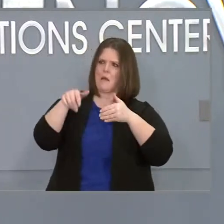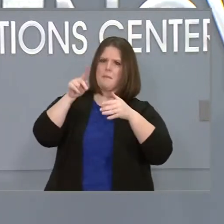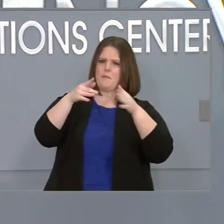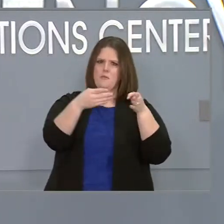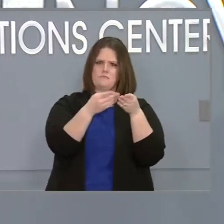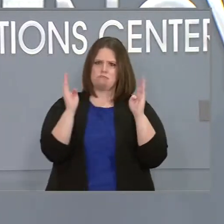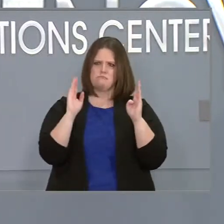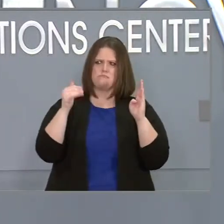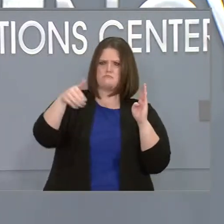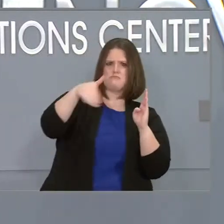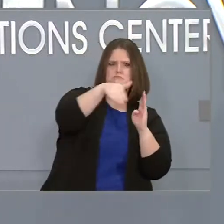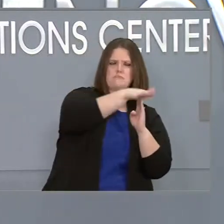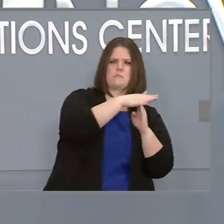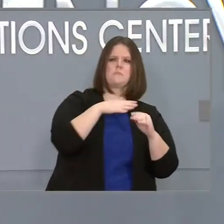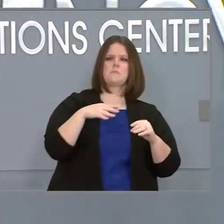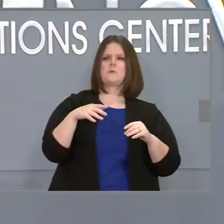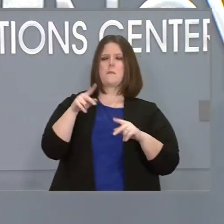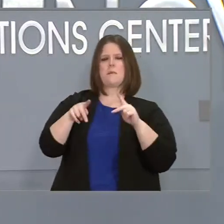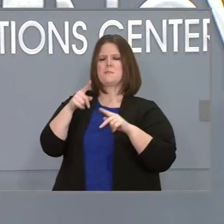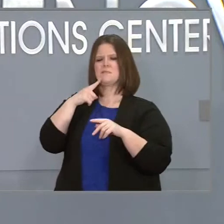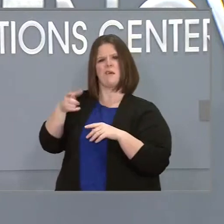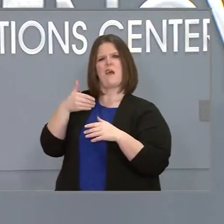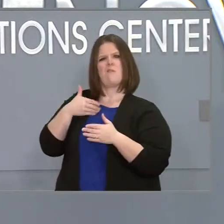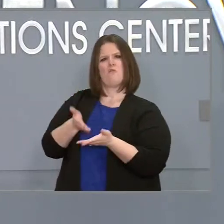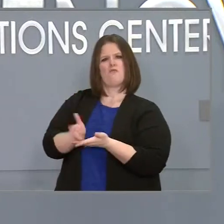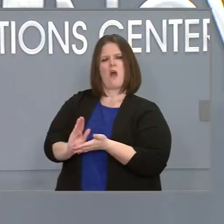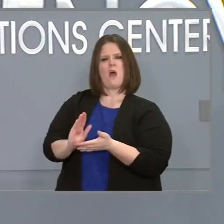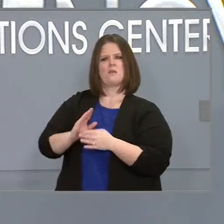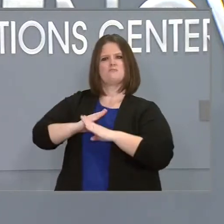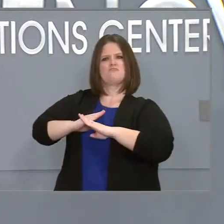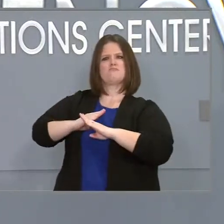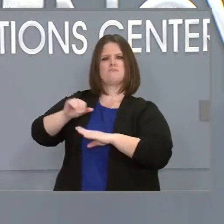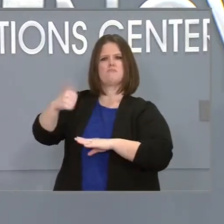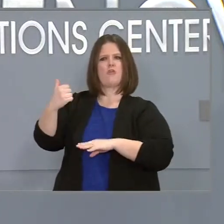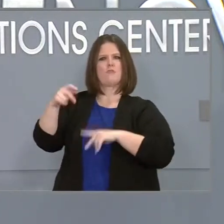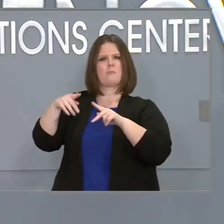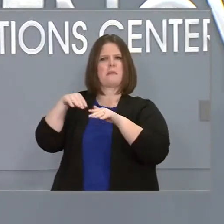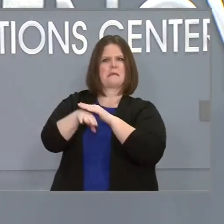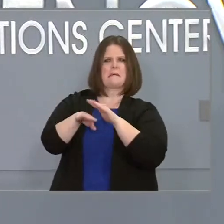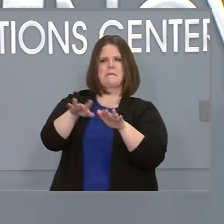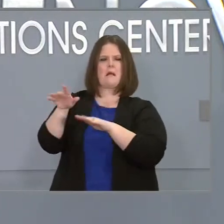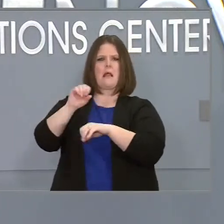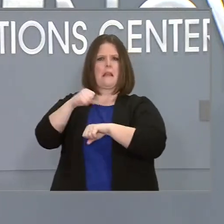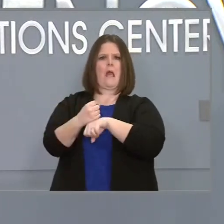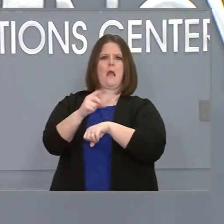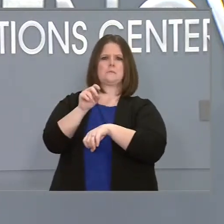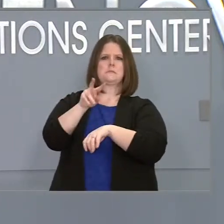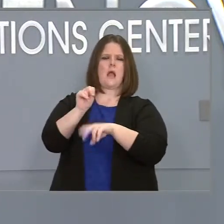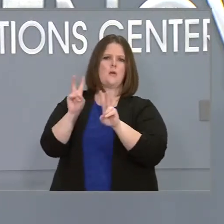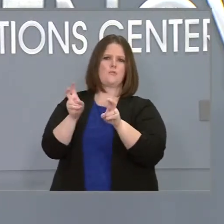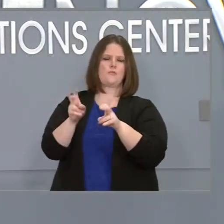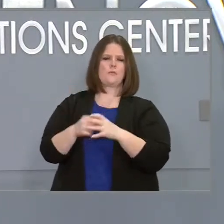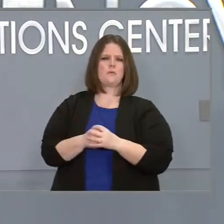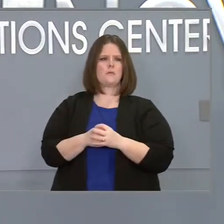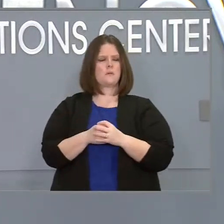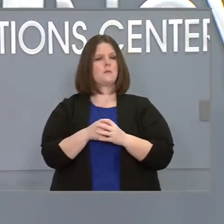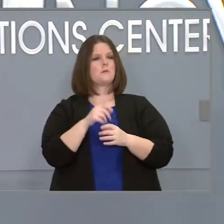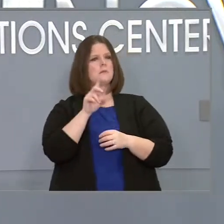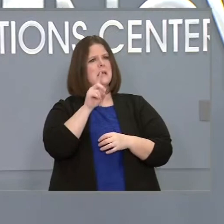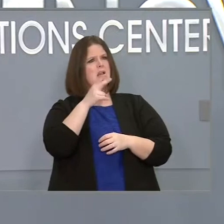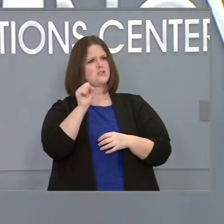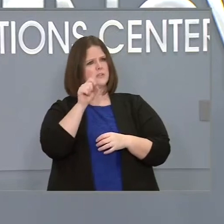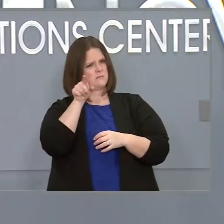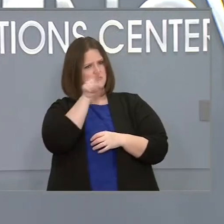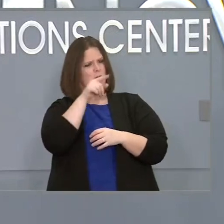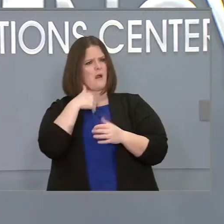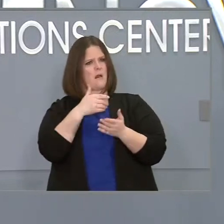said the right to be visited, I guess. And DHHS and you, I understand, helped to craft that bill and went along with it. Do you think